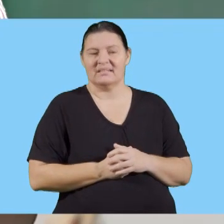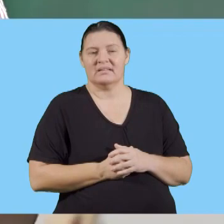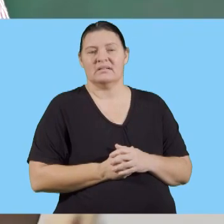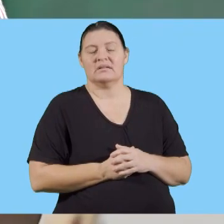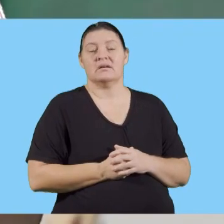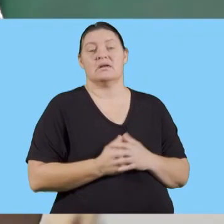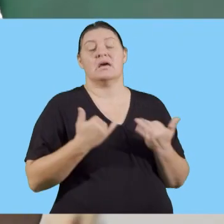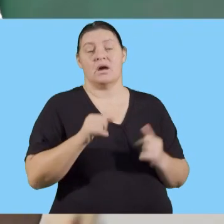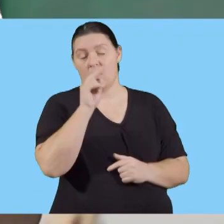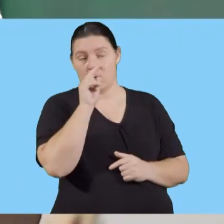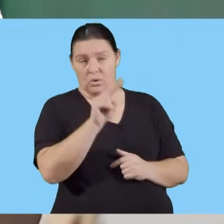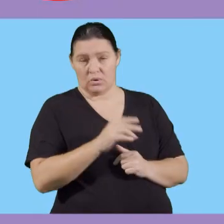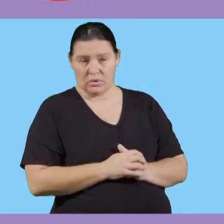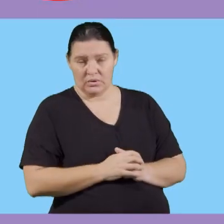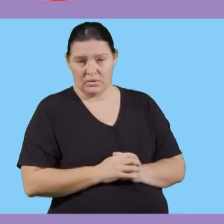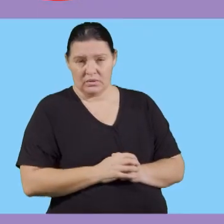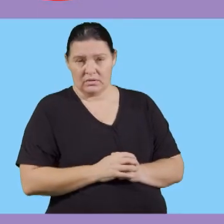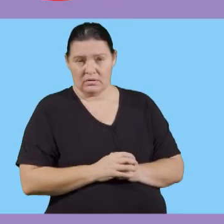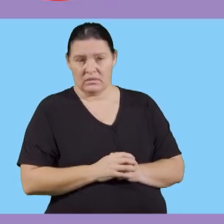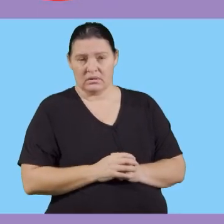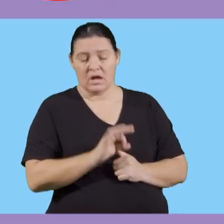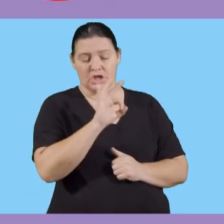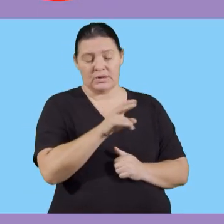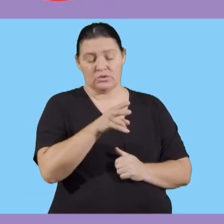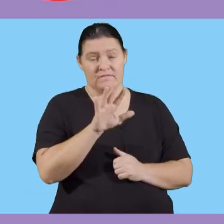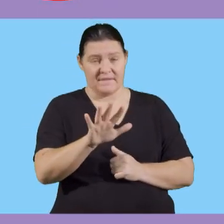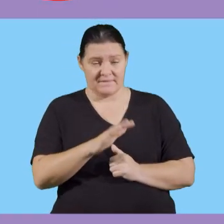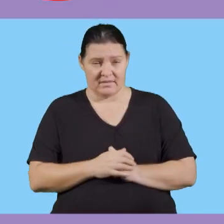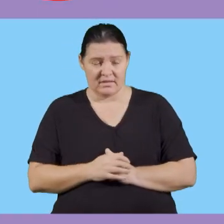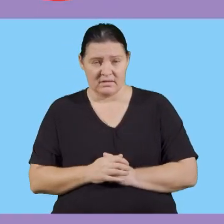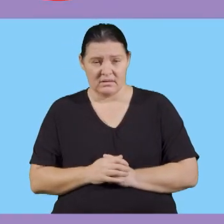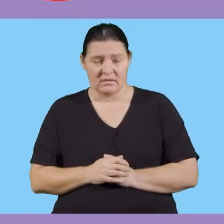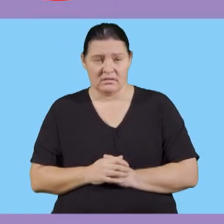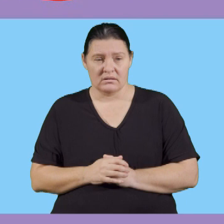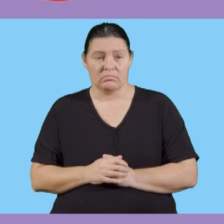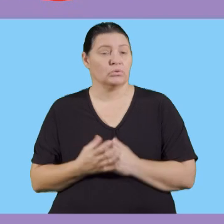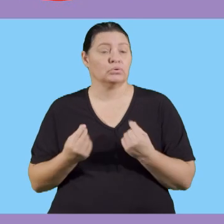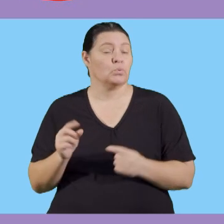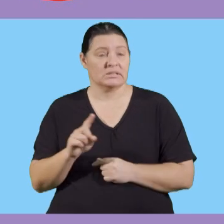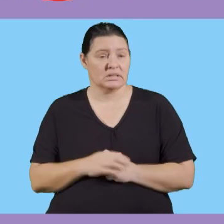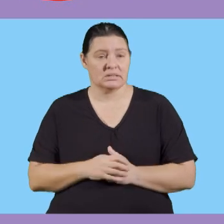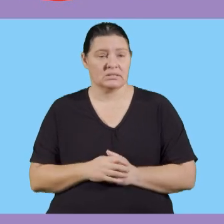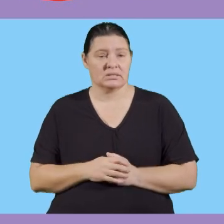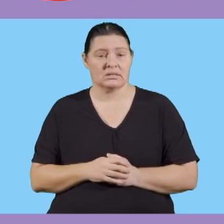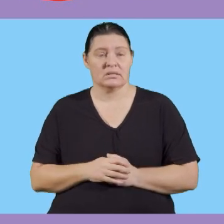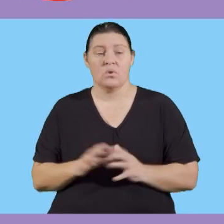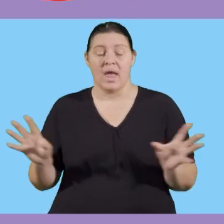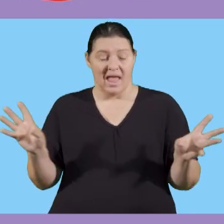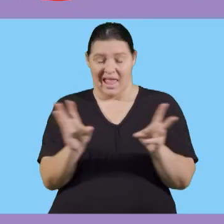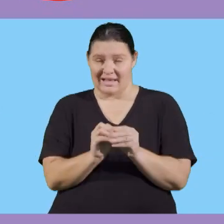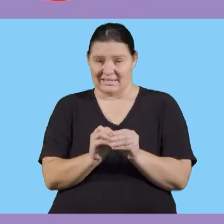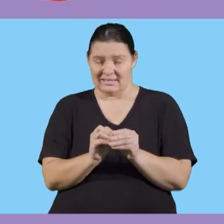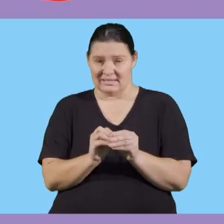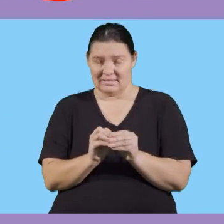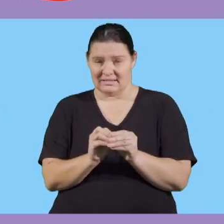So we are going to look at this ratio. That is 3 is to 5. And what we're going to do is that we are going to